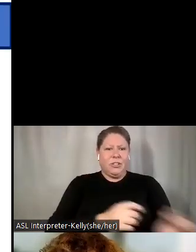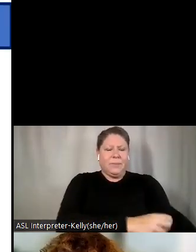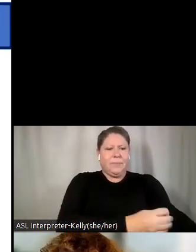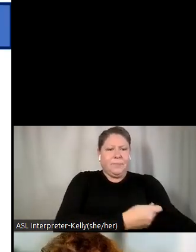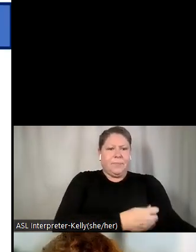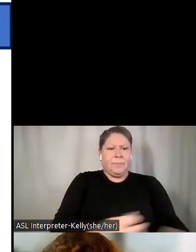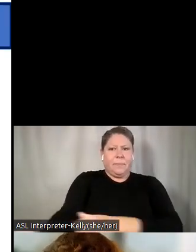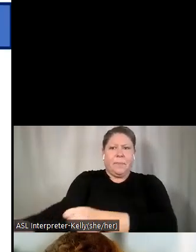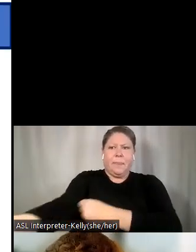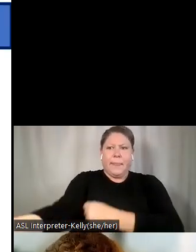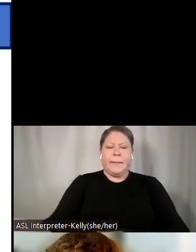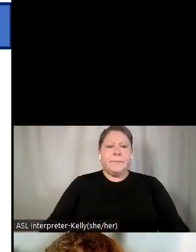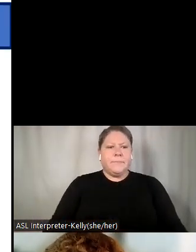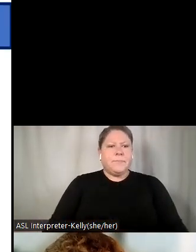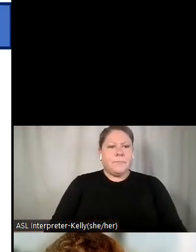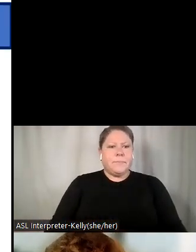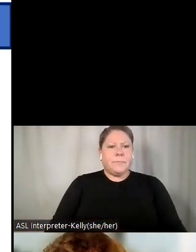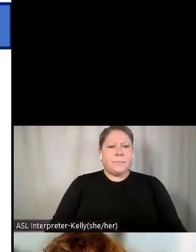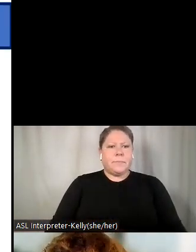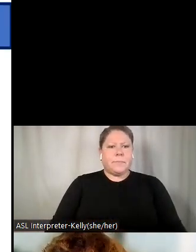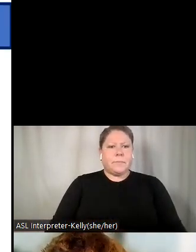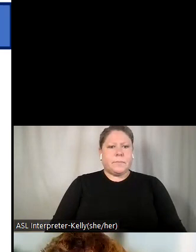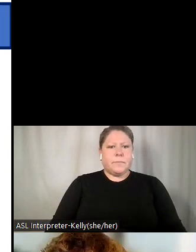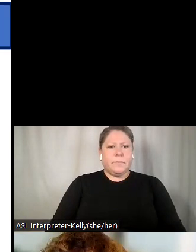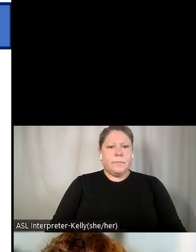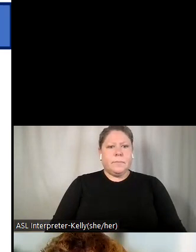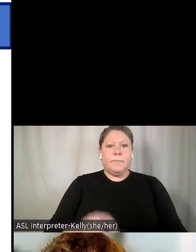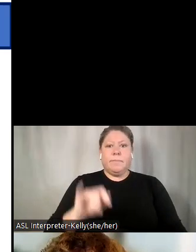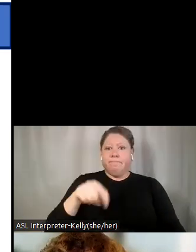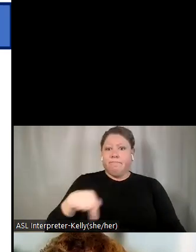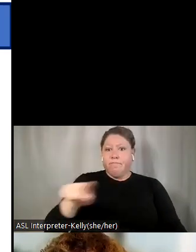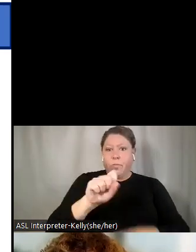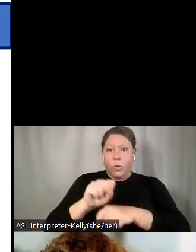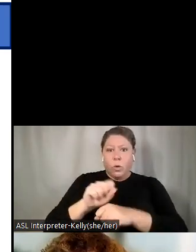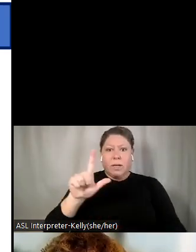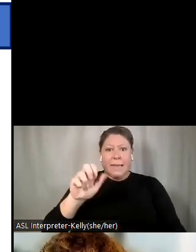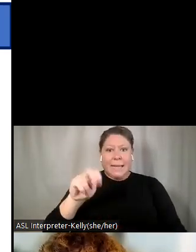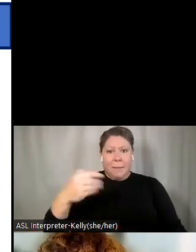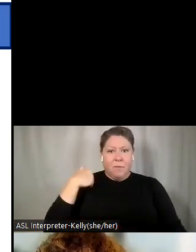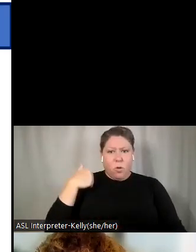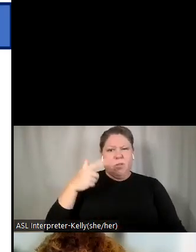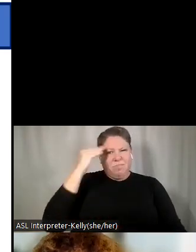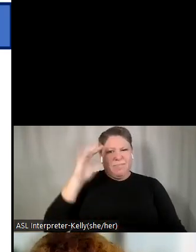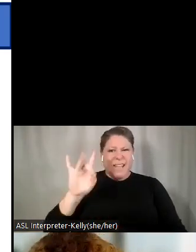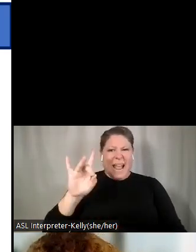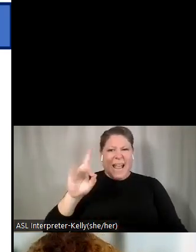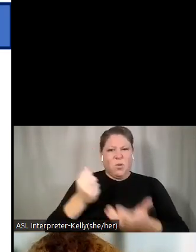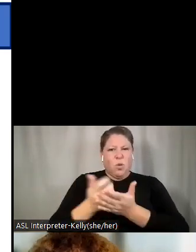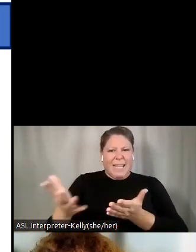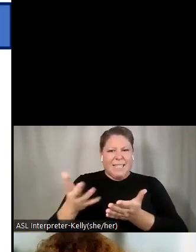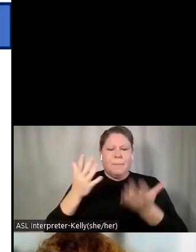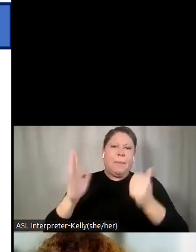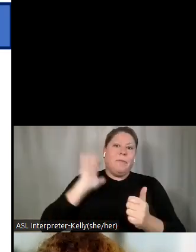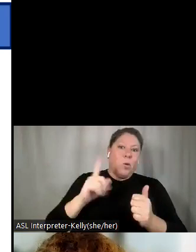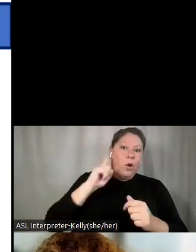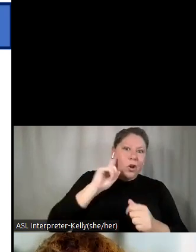please. So again, those of you who've worked in lean before, you know the 8 wastes. Maybe you originally heard of them as the 7 wastes, and